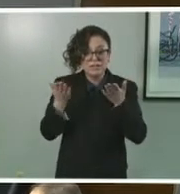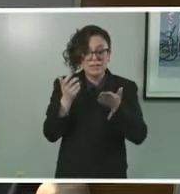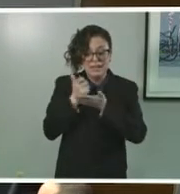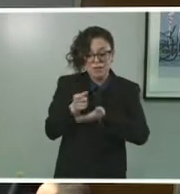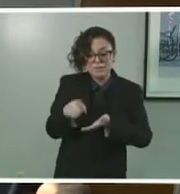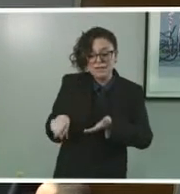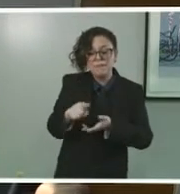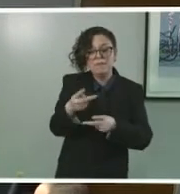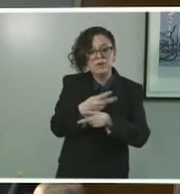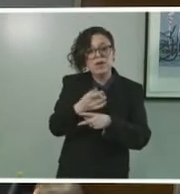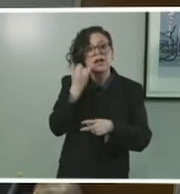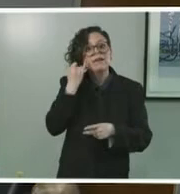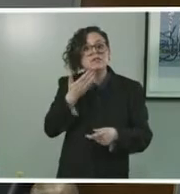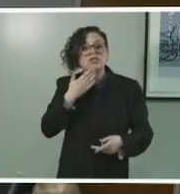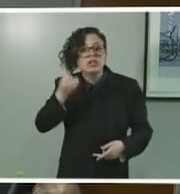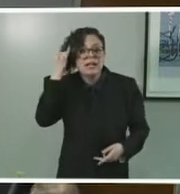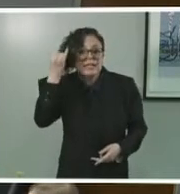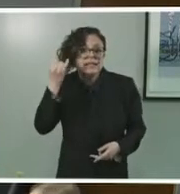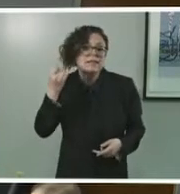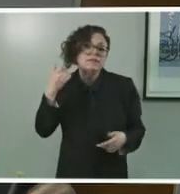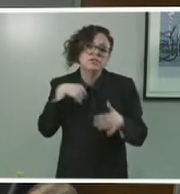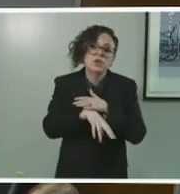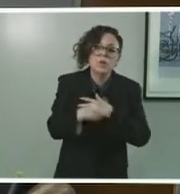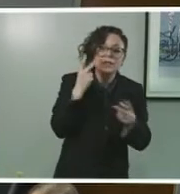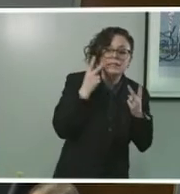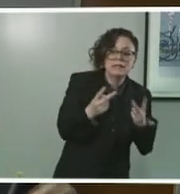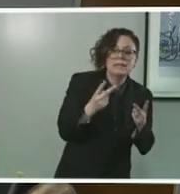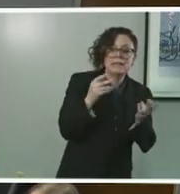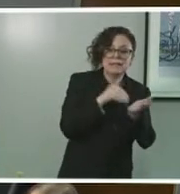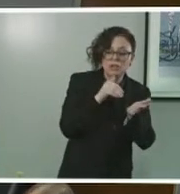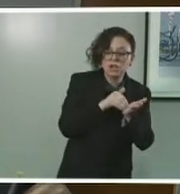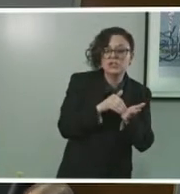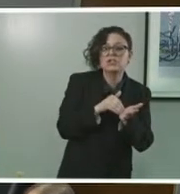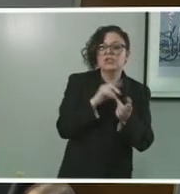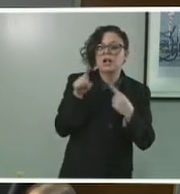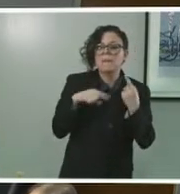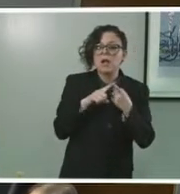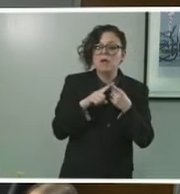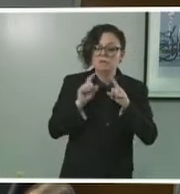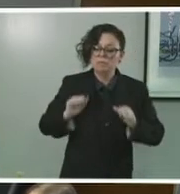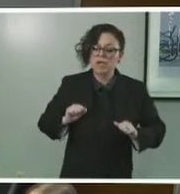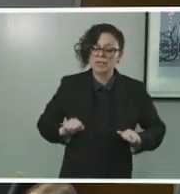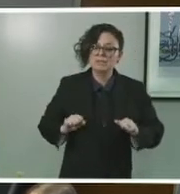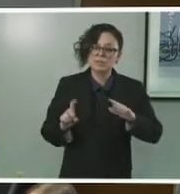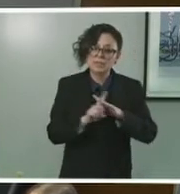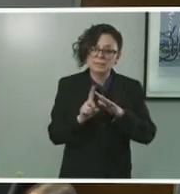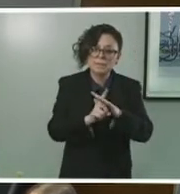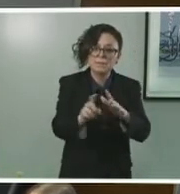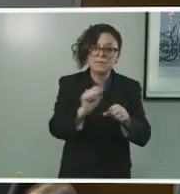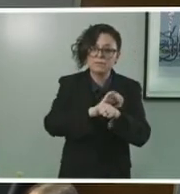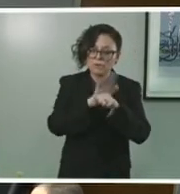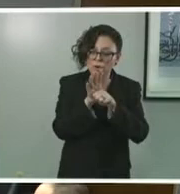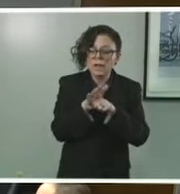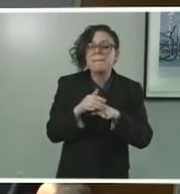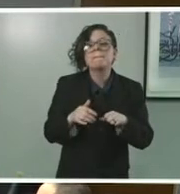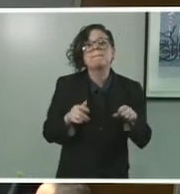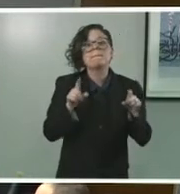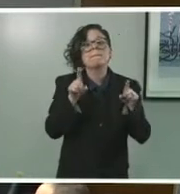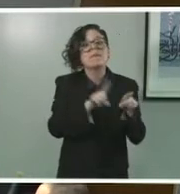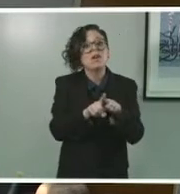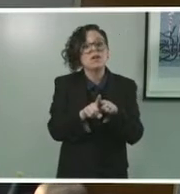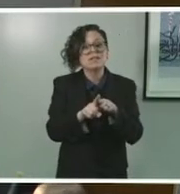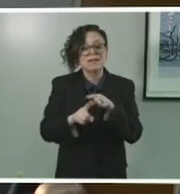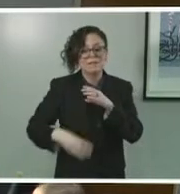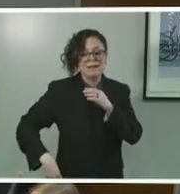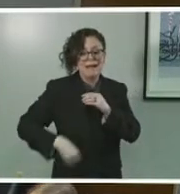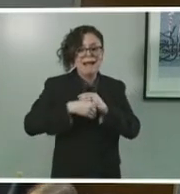them to go see a doctor about possible symptoms and therefore potentially testing. And finally, I'll plug that we have a texting service.